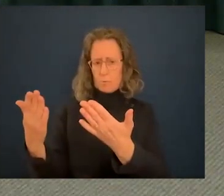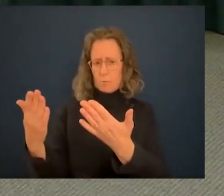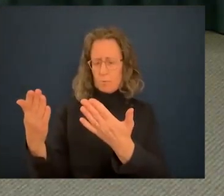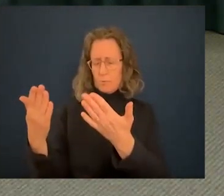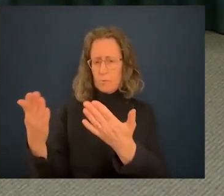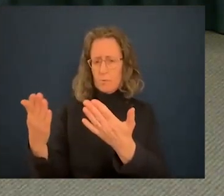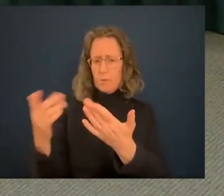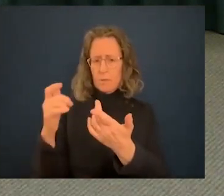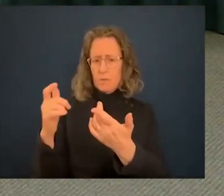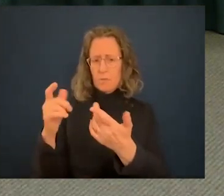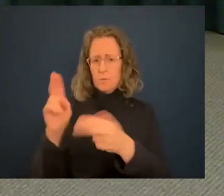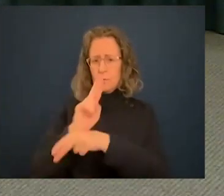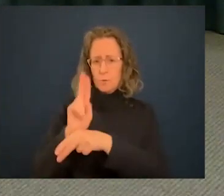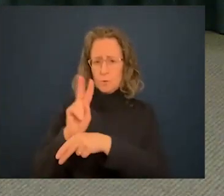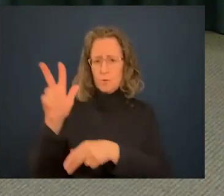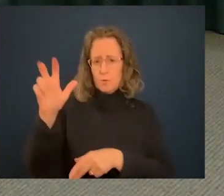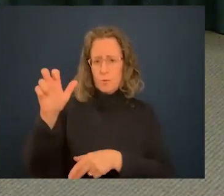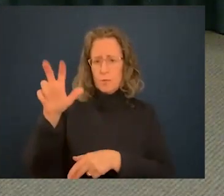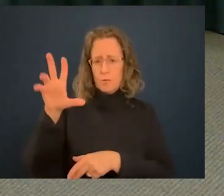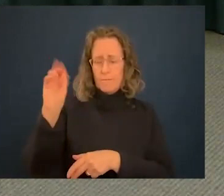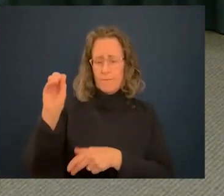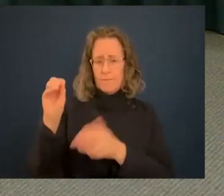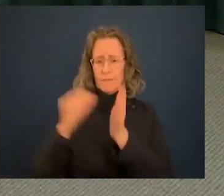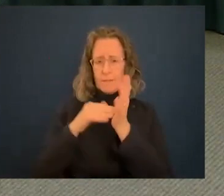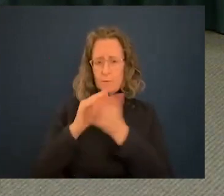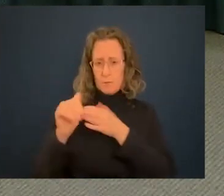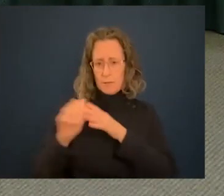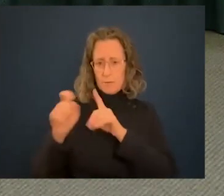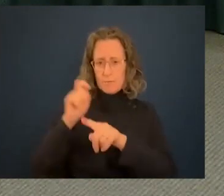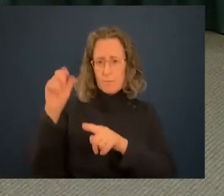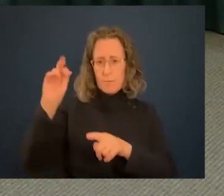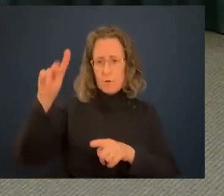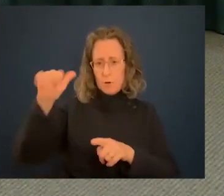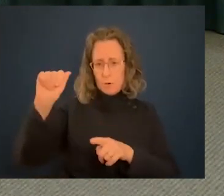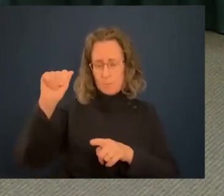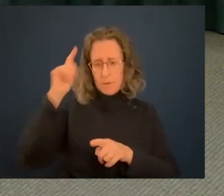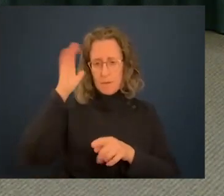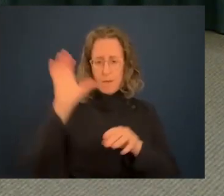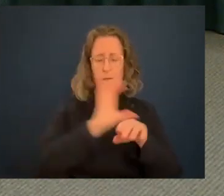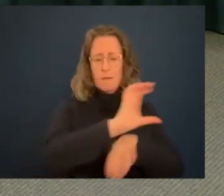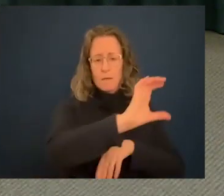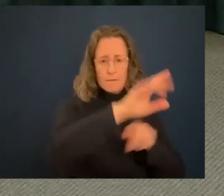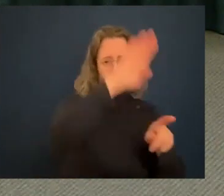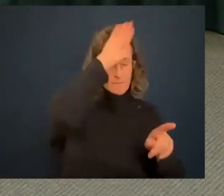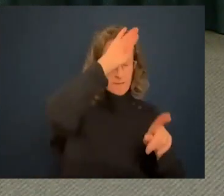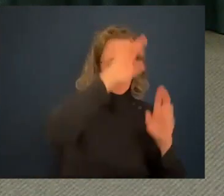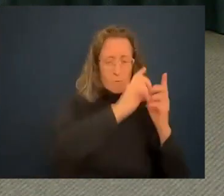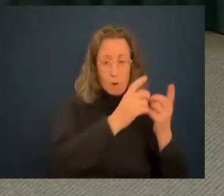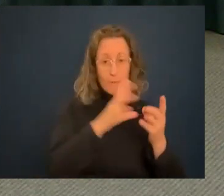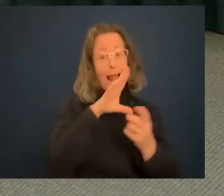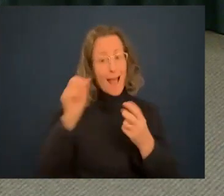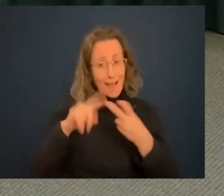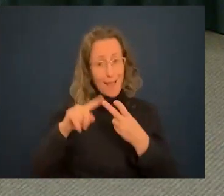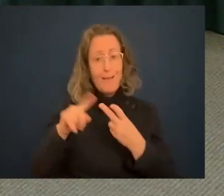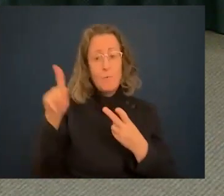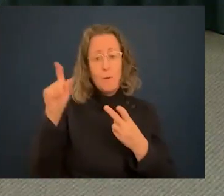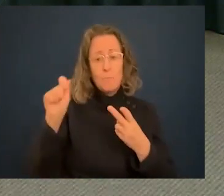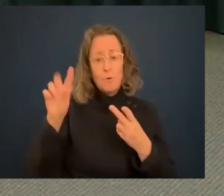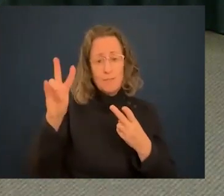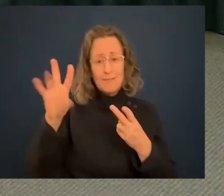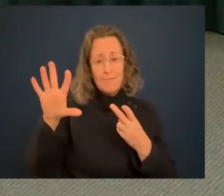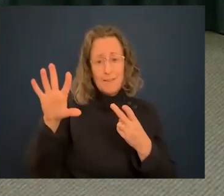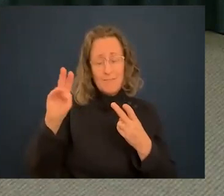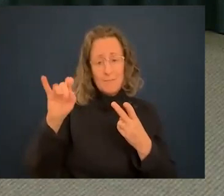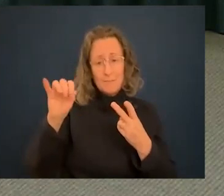for 350 000 for additional fire department staff and to set aside 1.75 million of arpa